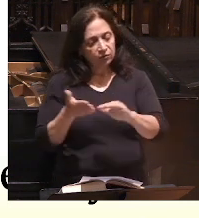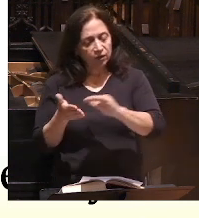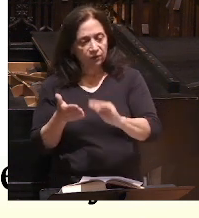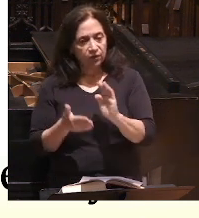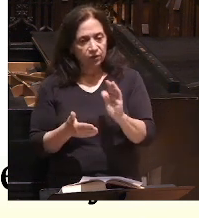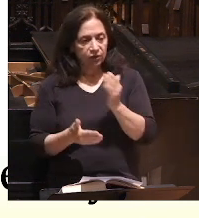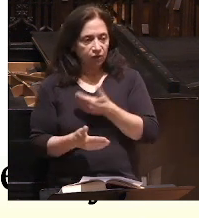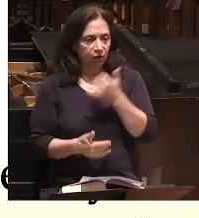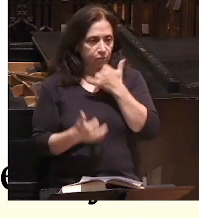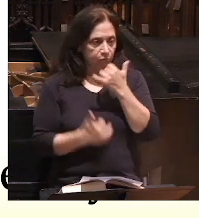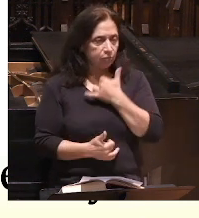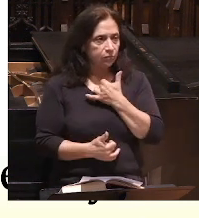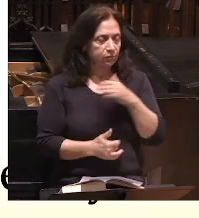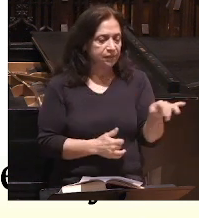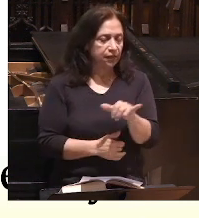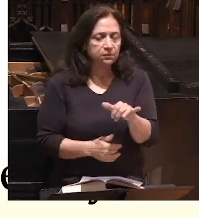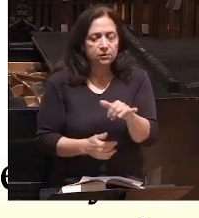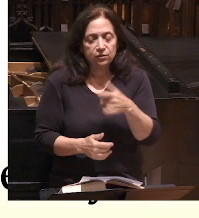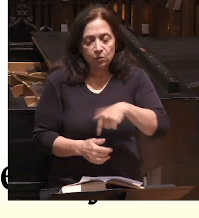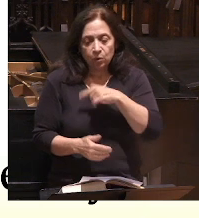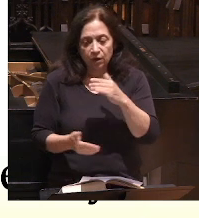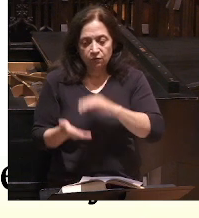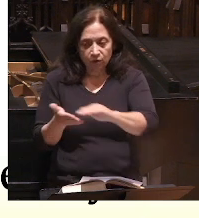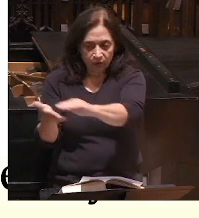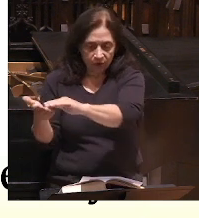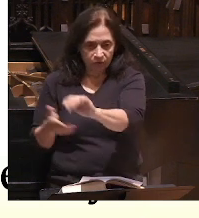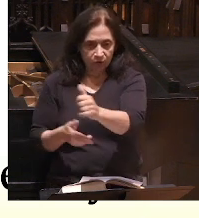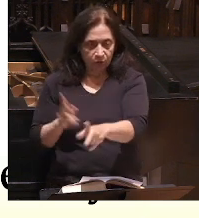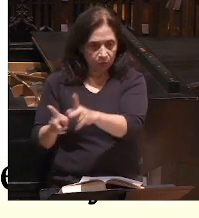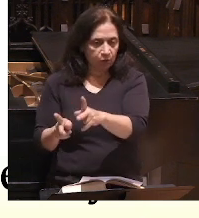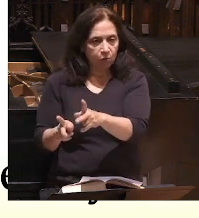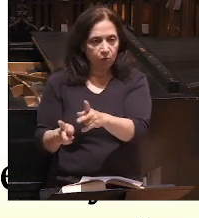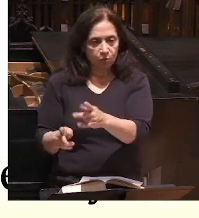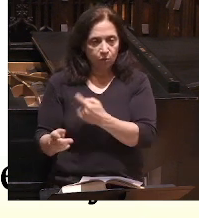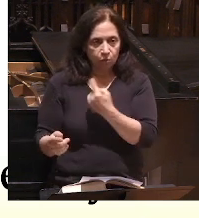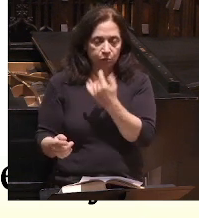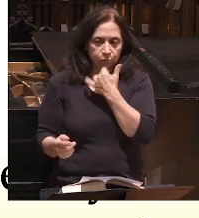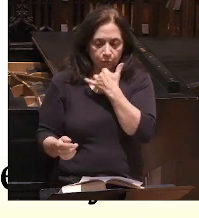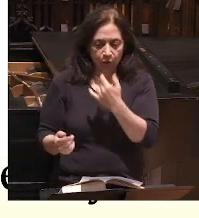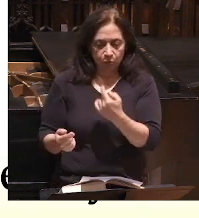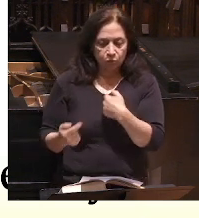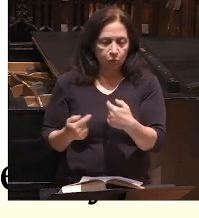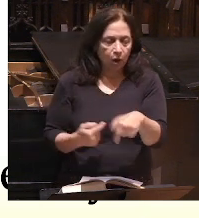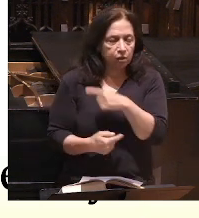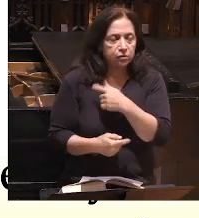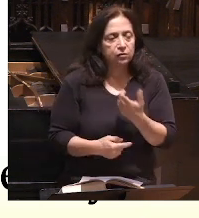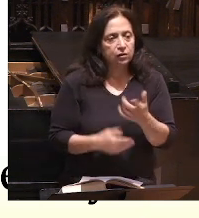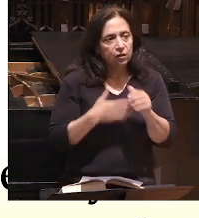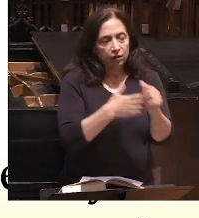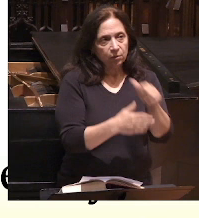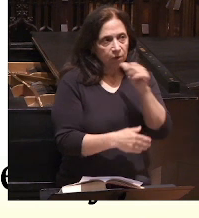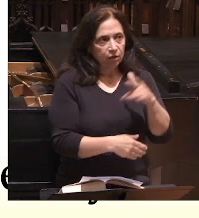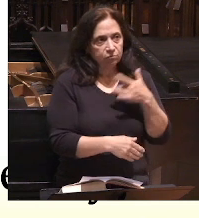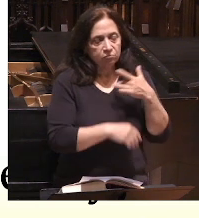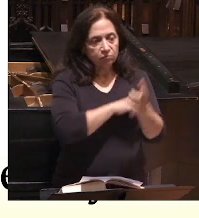our trespasses as we forgive those who trespass against us. And lead us not